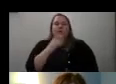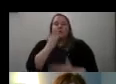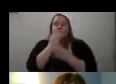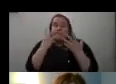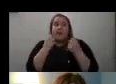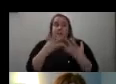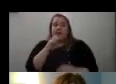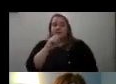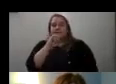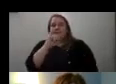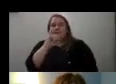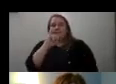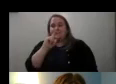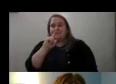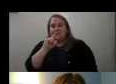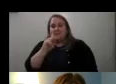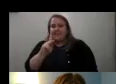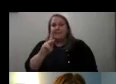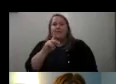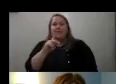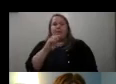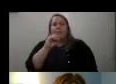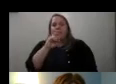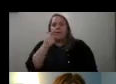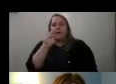organza overskirts in a lot of our ballets.